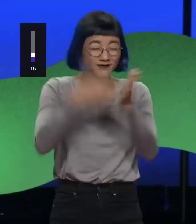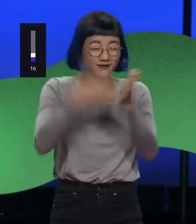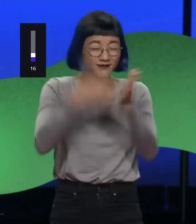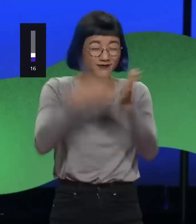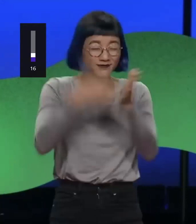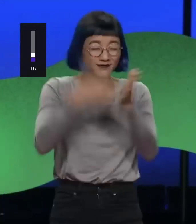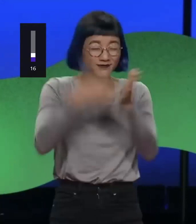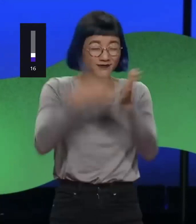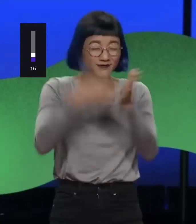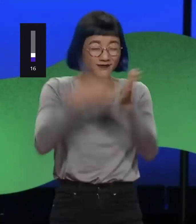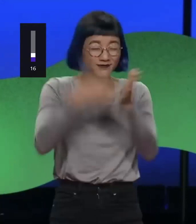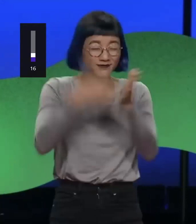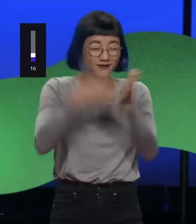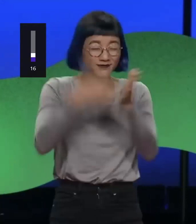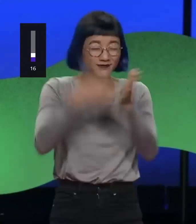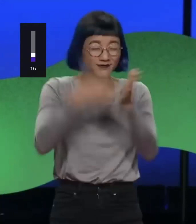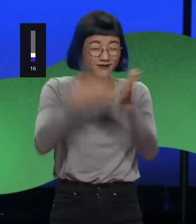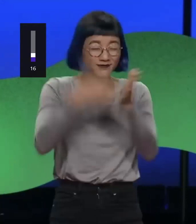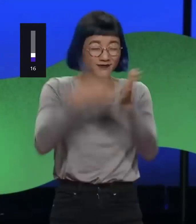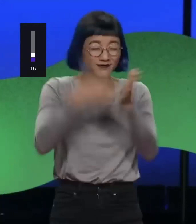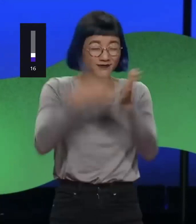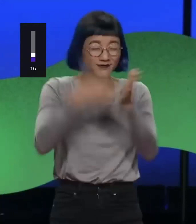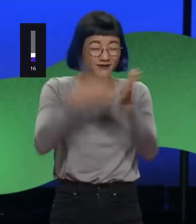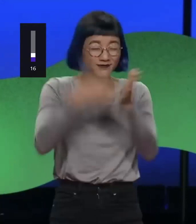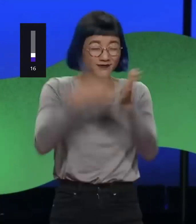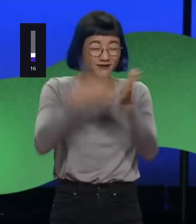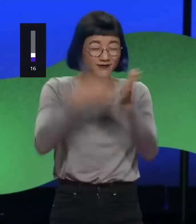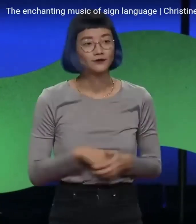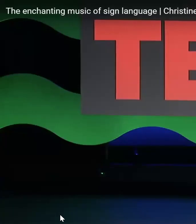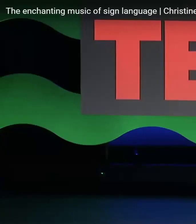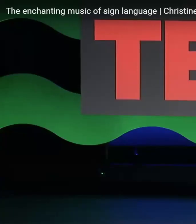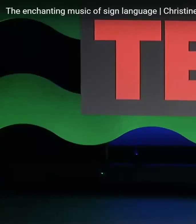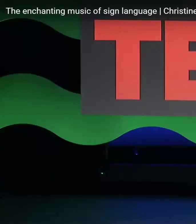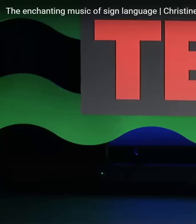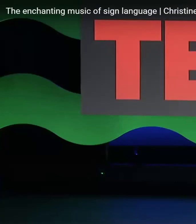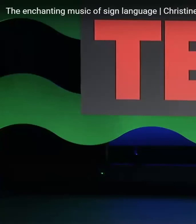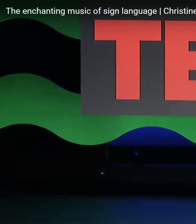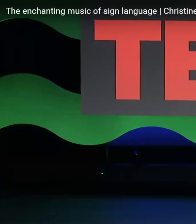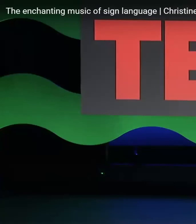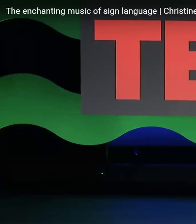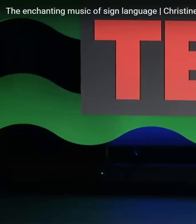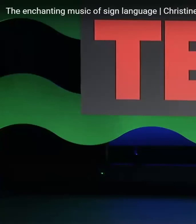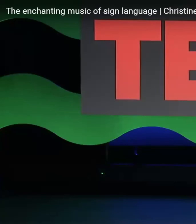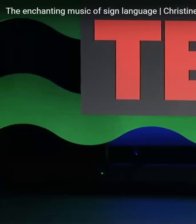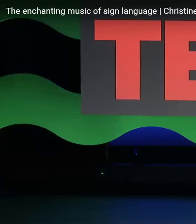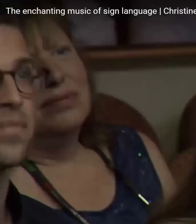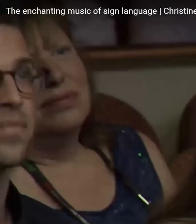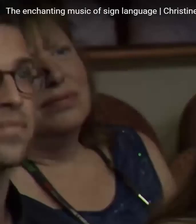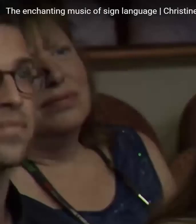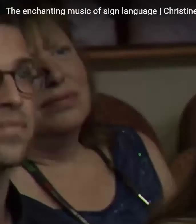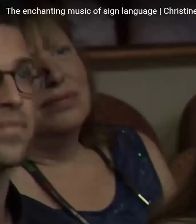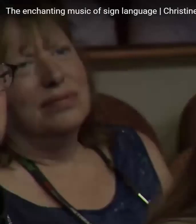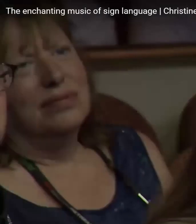She obviously is deaf. There is someone else doing the voice for her, and you can read at the bottom.